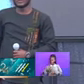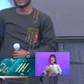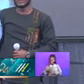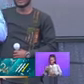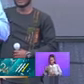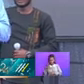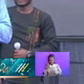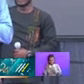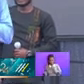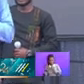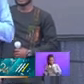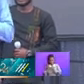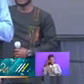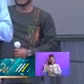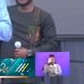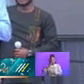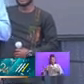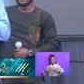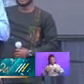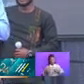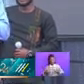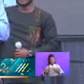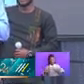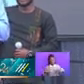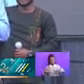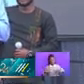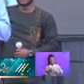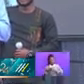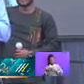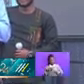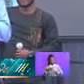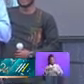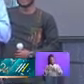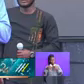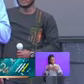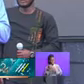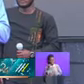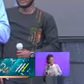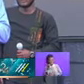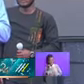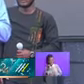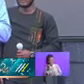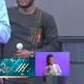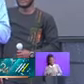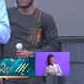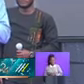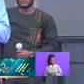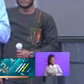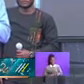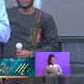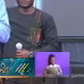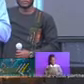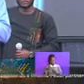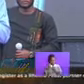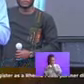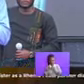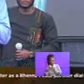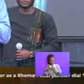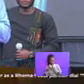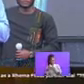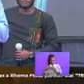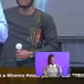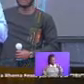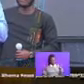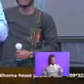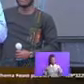were prophesying God was healing people from all manner of sickness and disease as we were prophesying